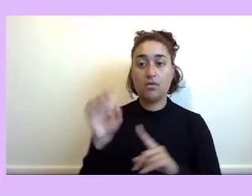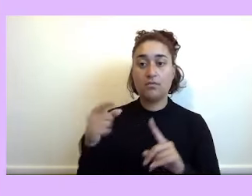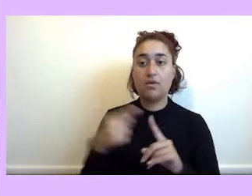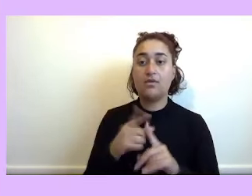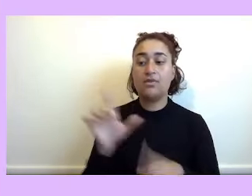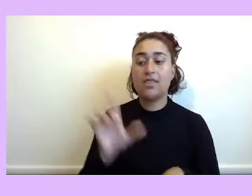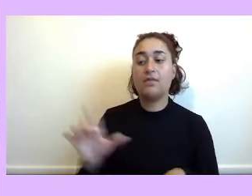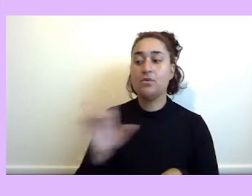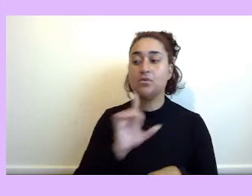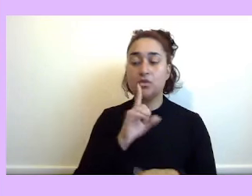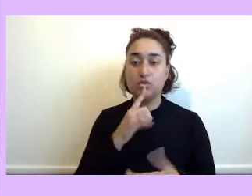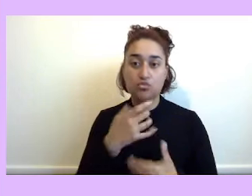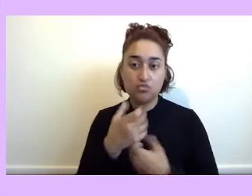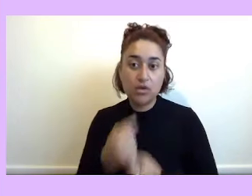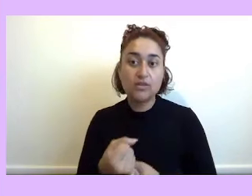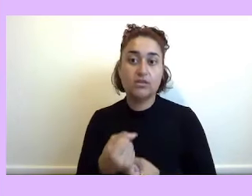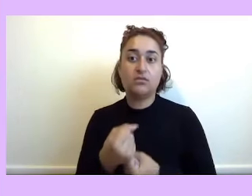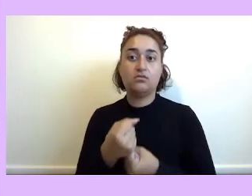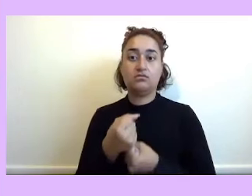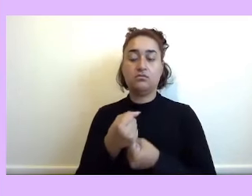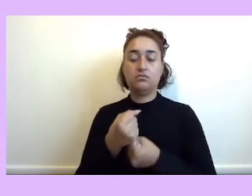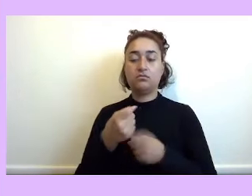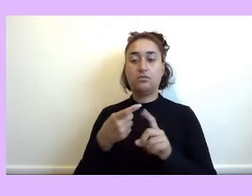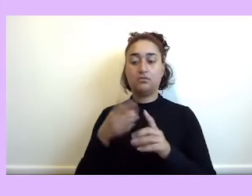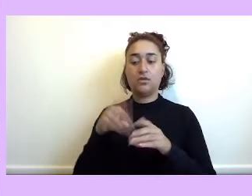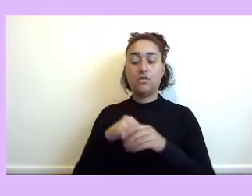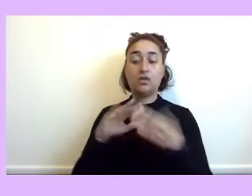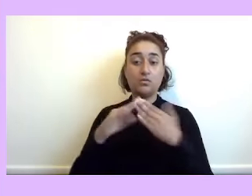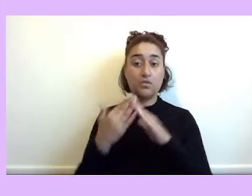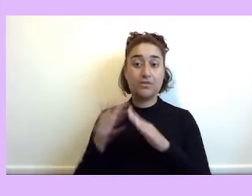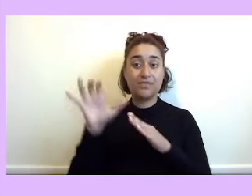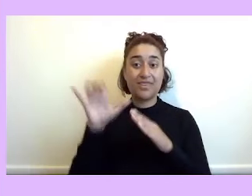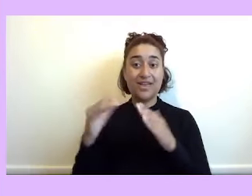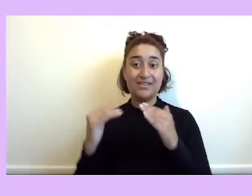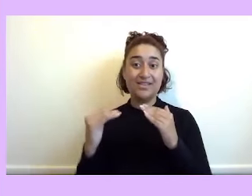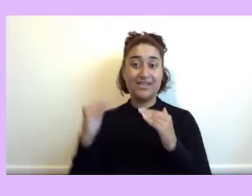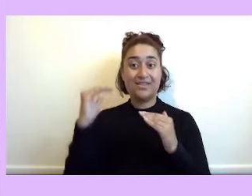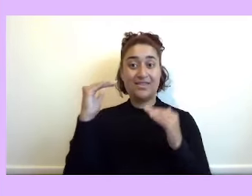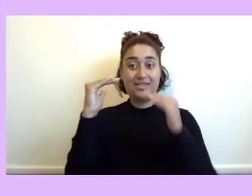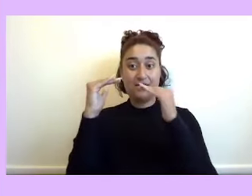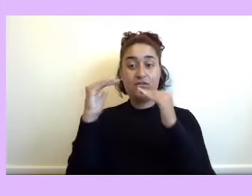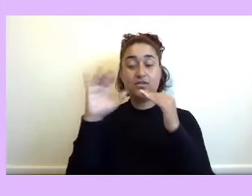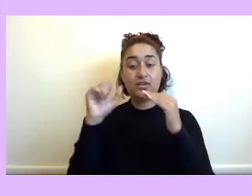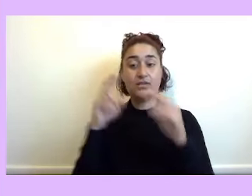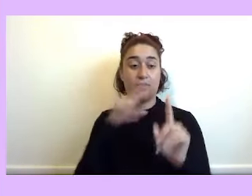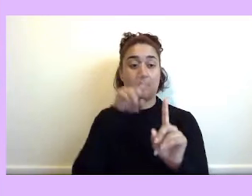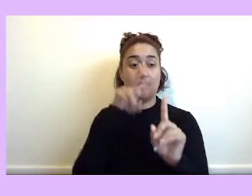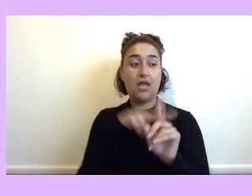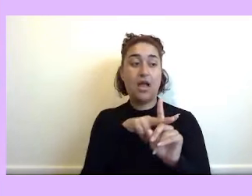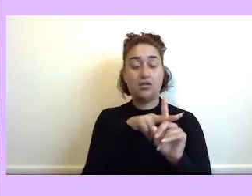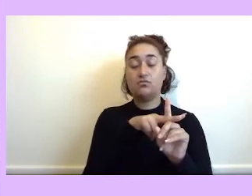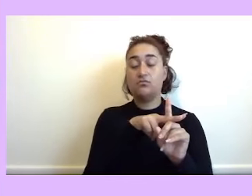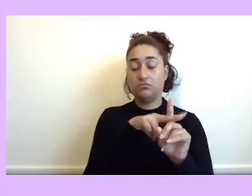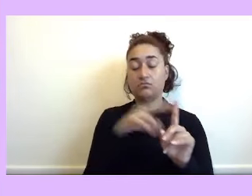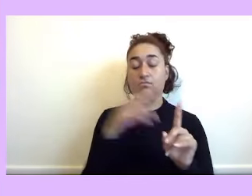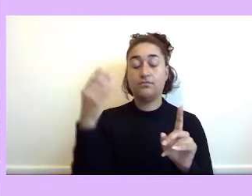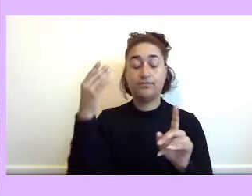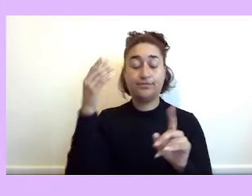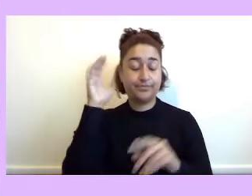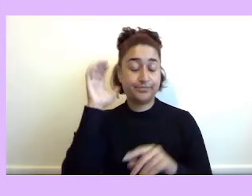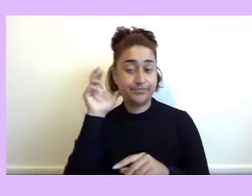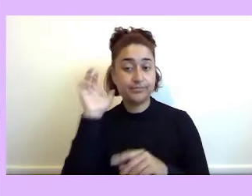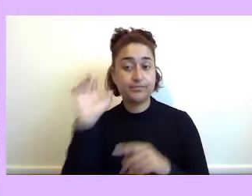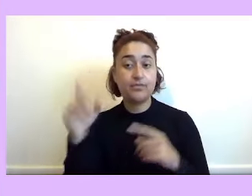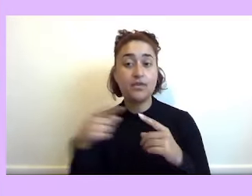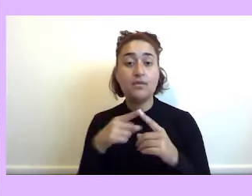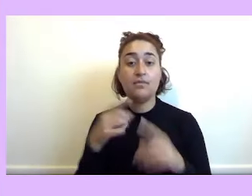the community, and that that is a resource, right? That that's a leverage that can be applied across the board. I heard about the power of